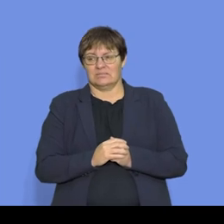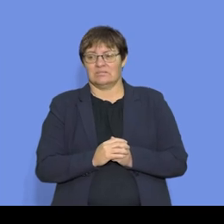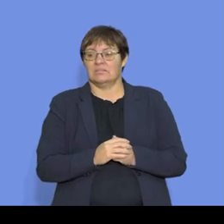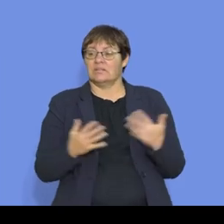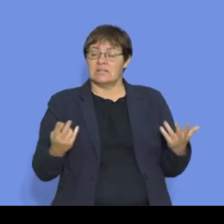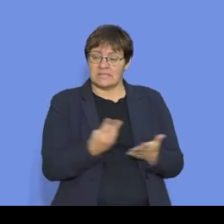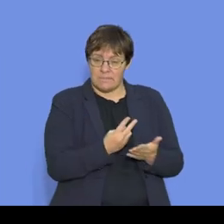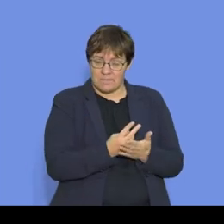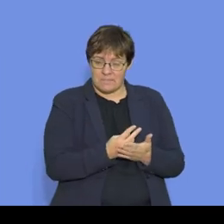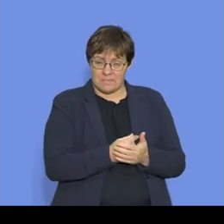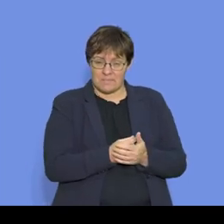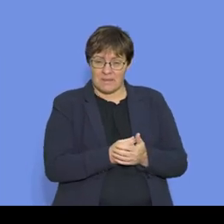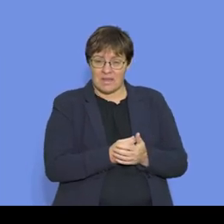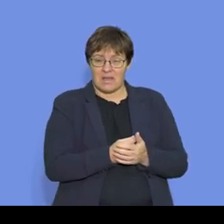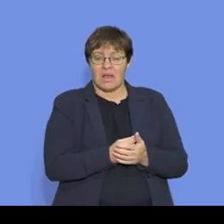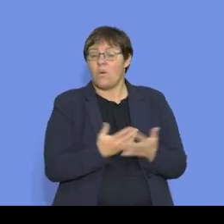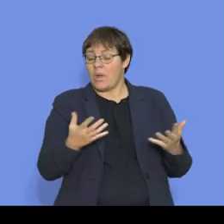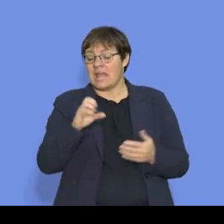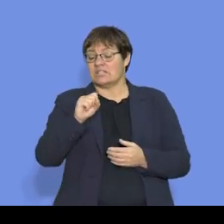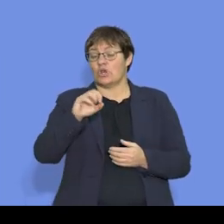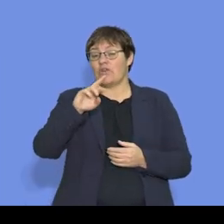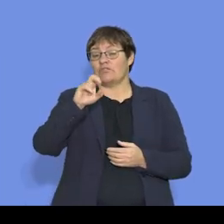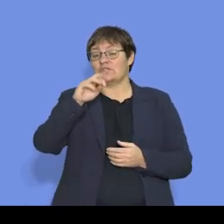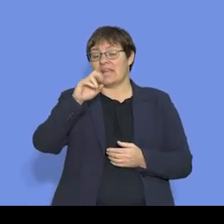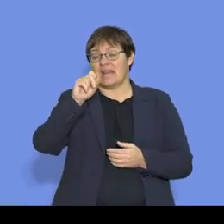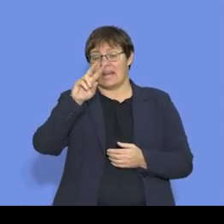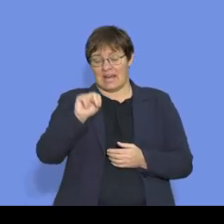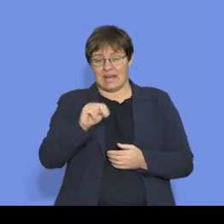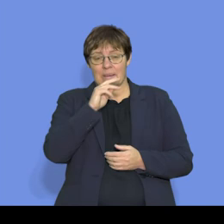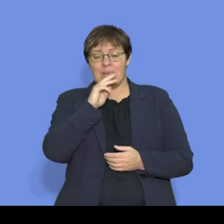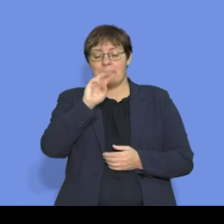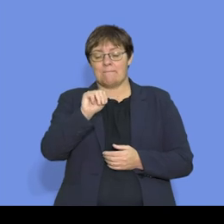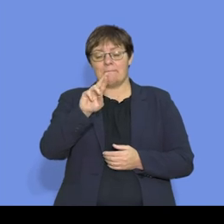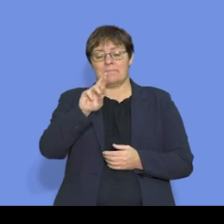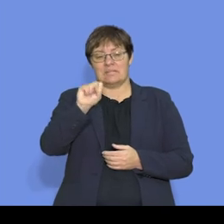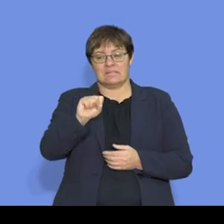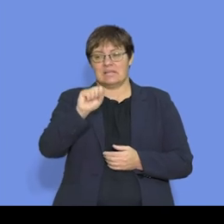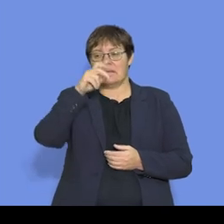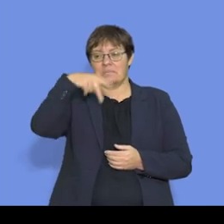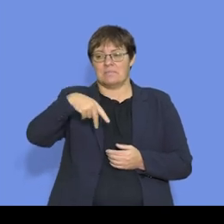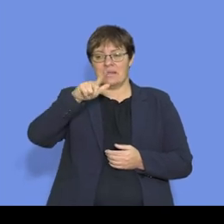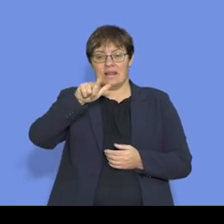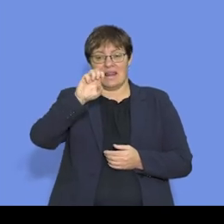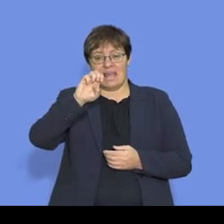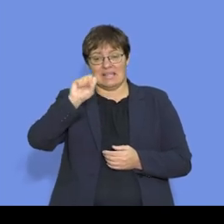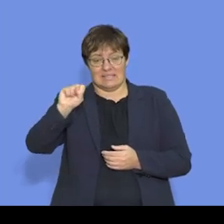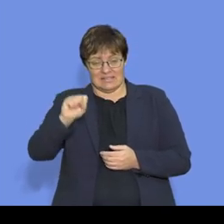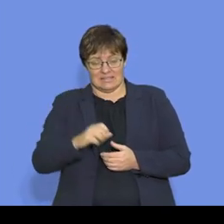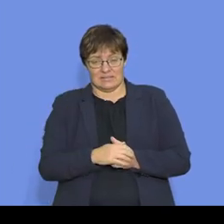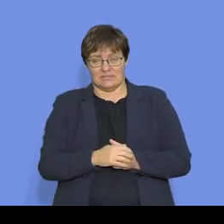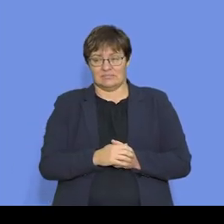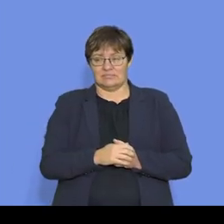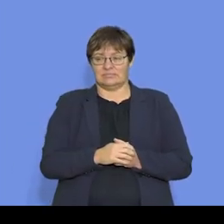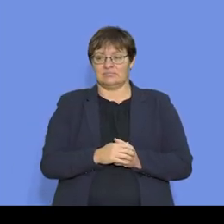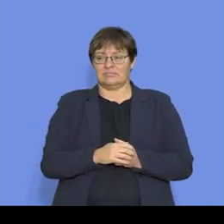Another example which is found at Sterkfontein is Mrs. Pless. You can see it's